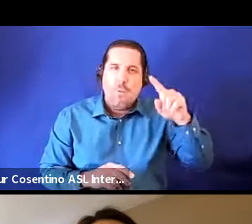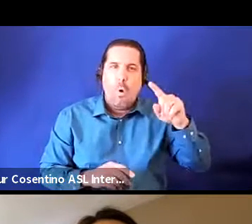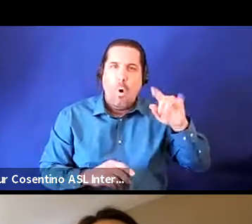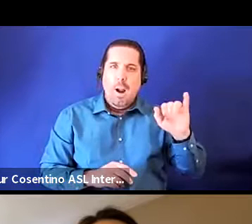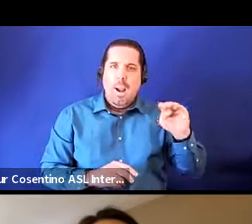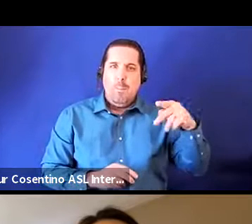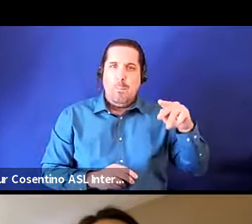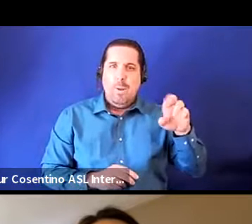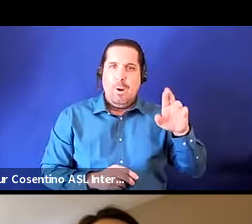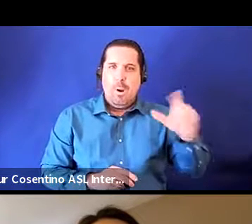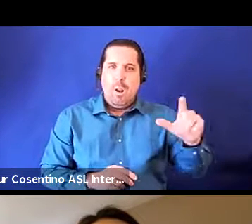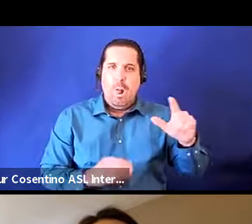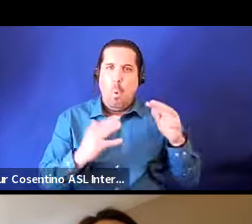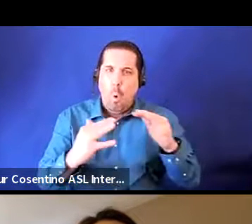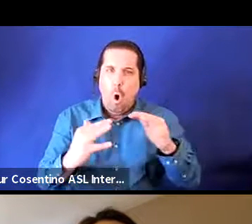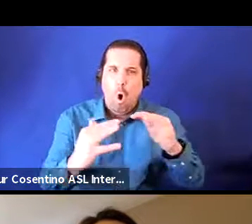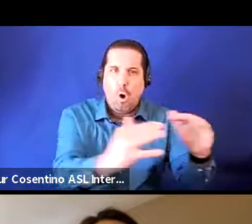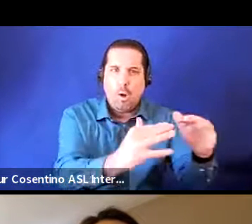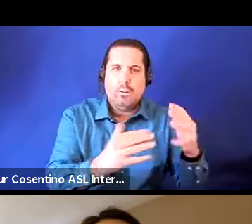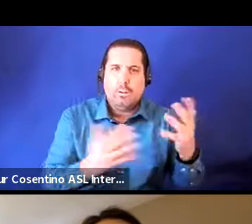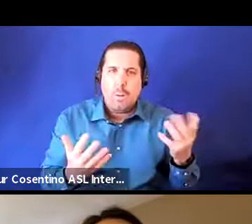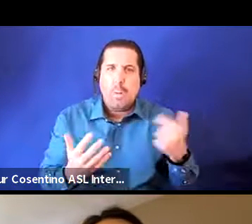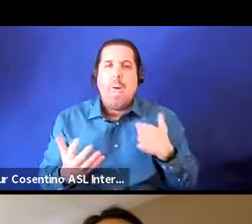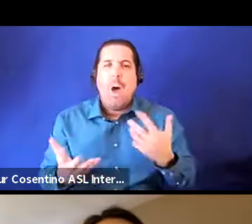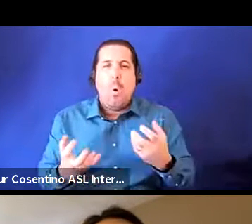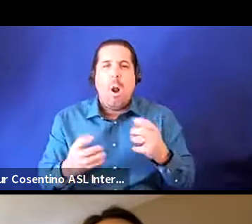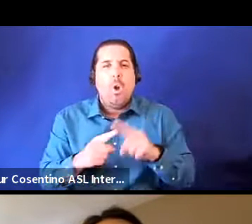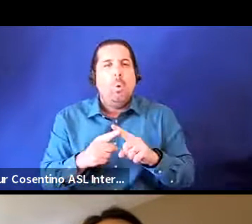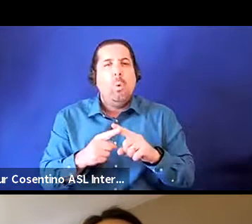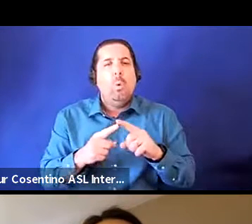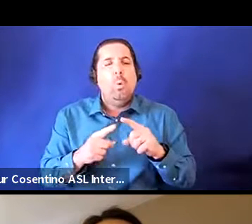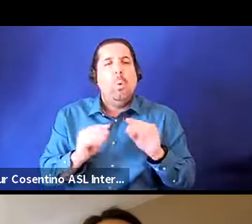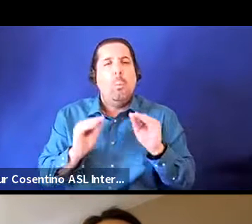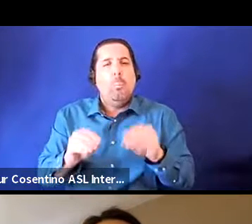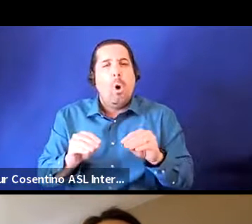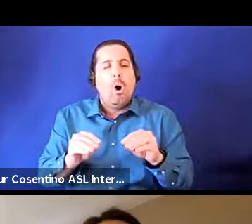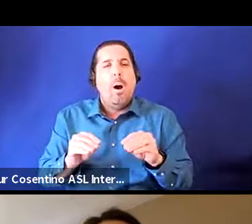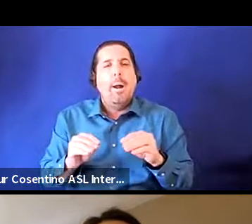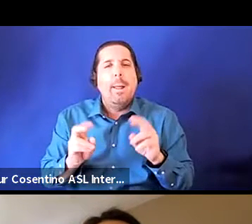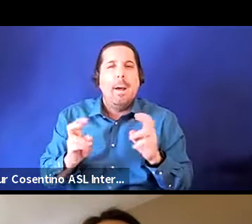wars. I wanted to put a plug in for